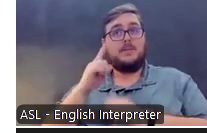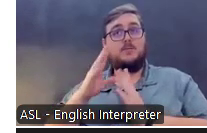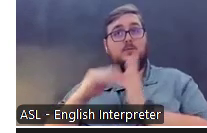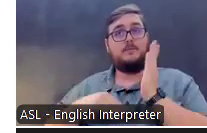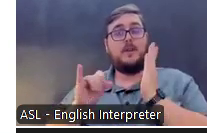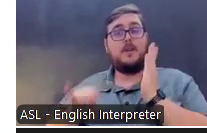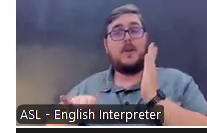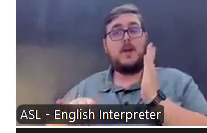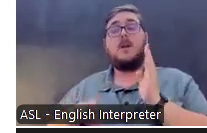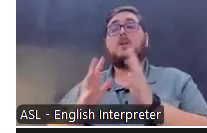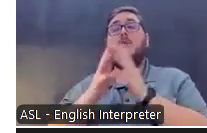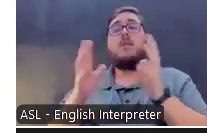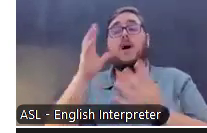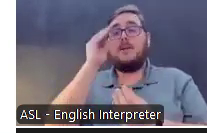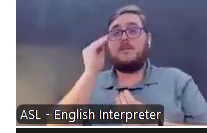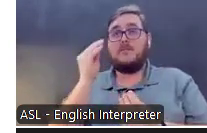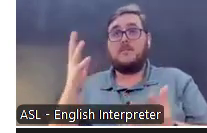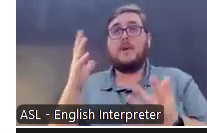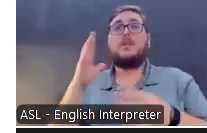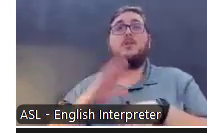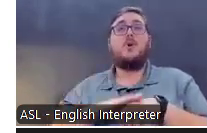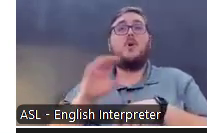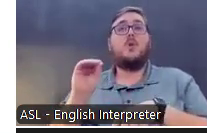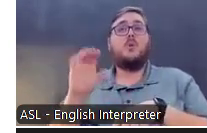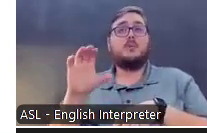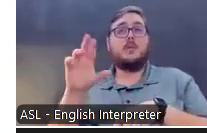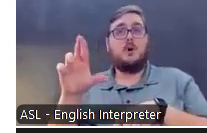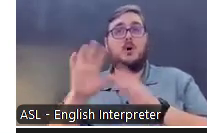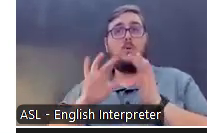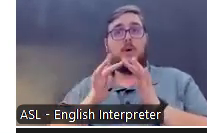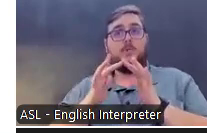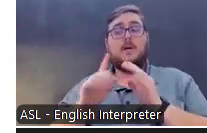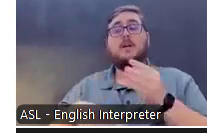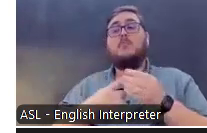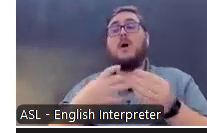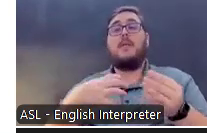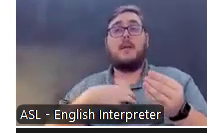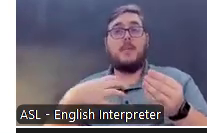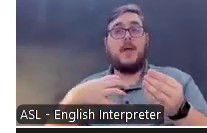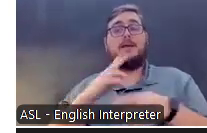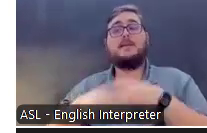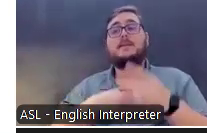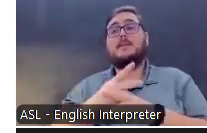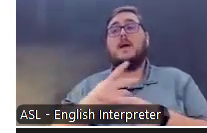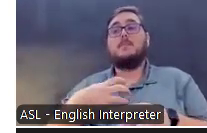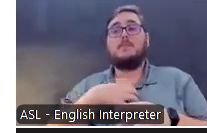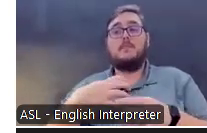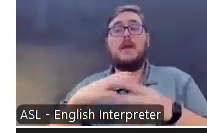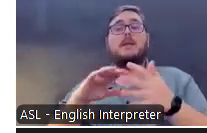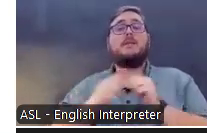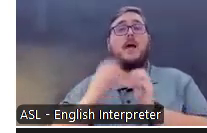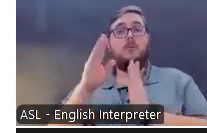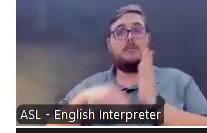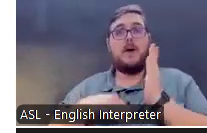Office for Civil Rights website about complaints, the types of complaints that can be filed, how to file them, and the